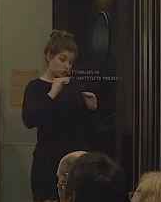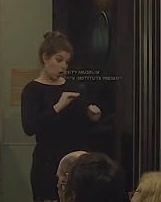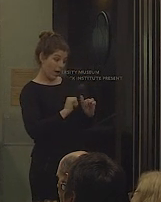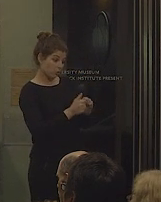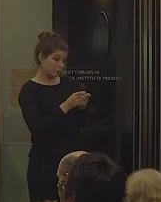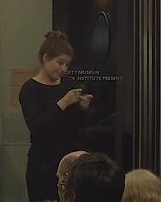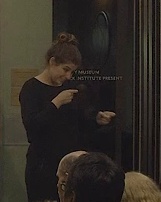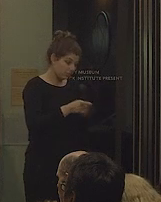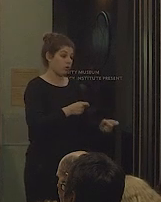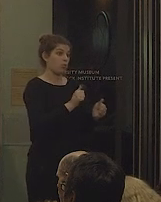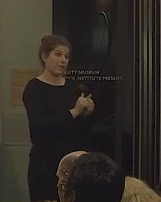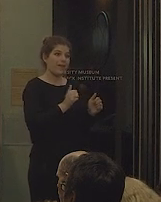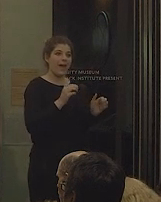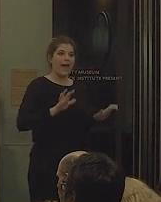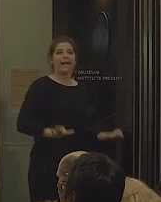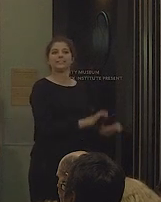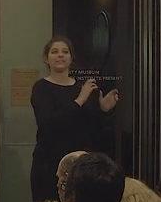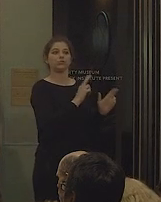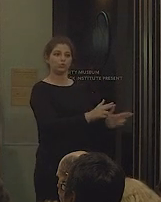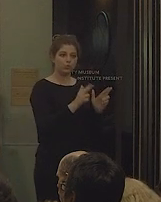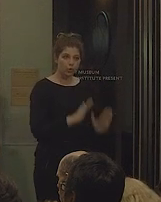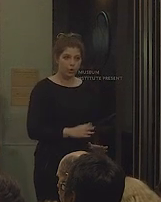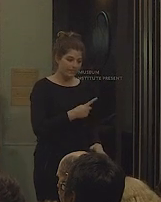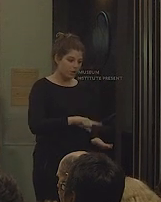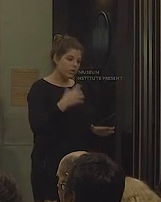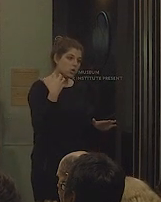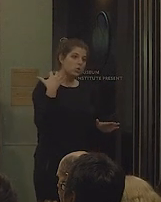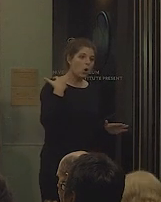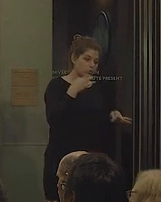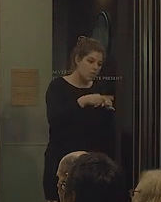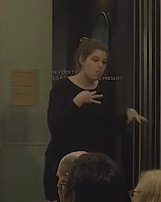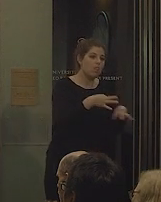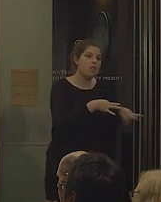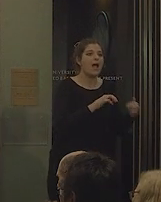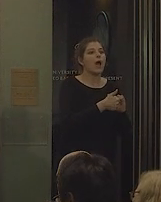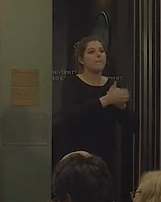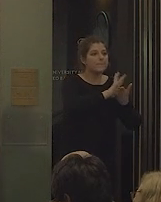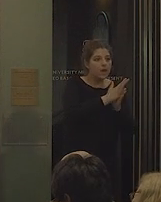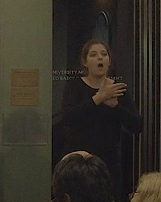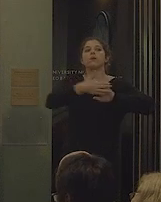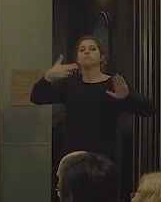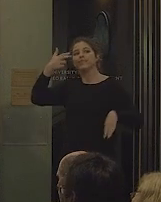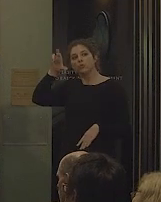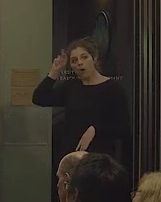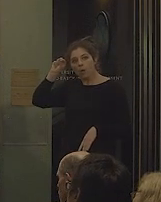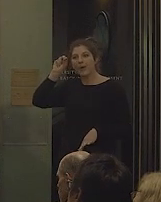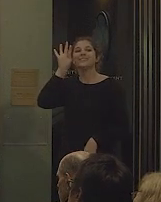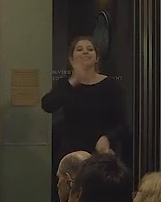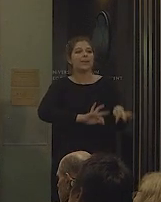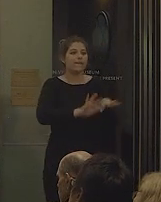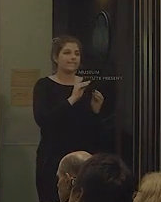to deal in the event of an active shooter situation, and they're being coached on how to be heroes instead of dealing with